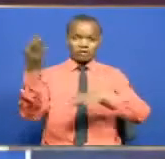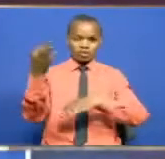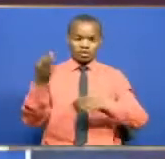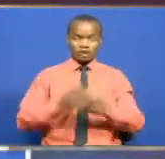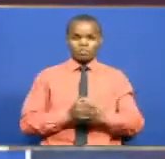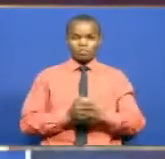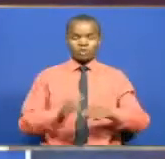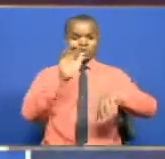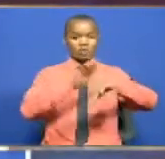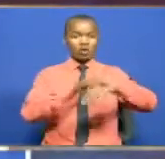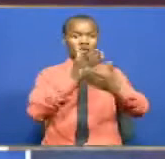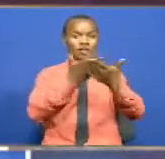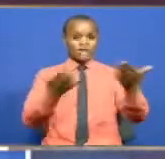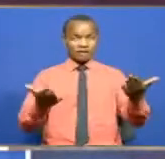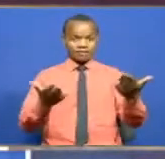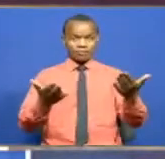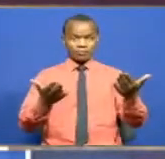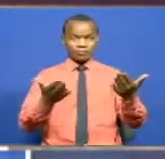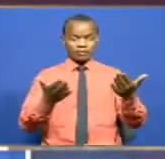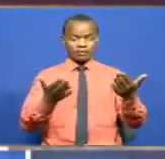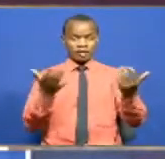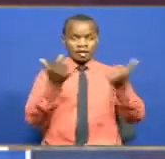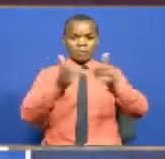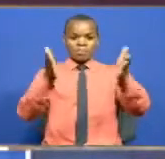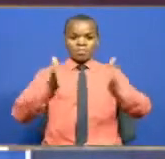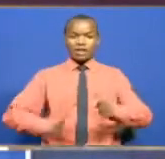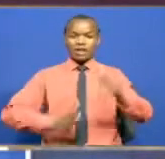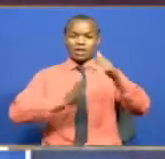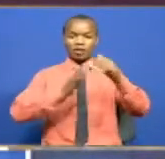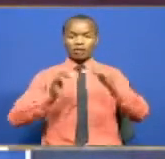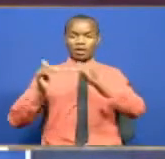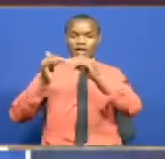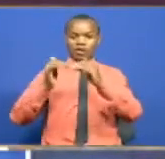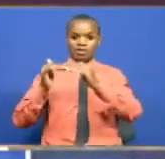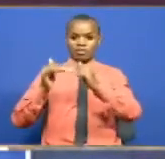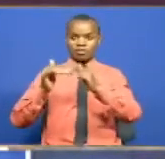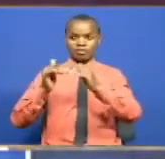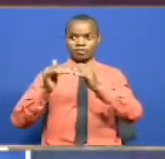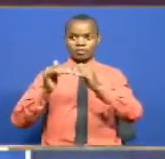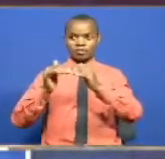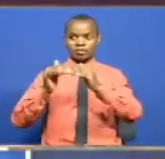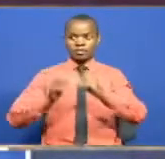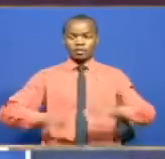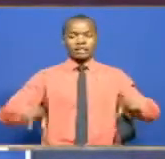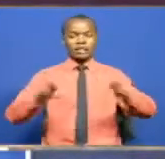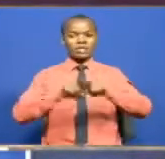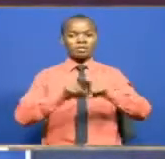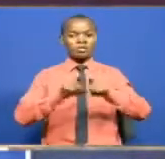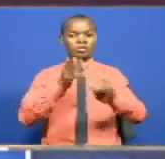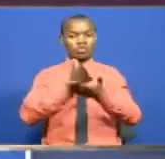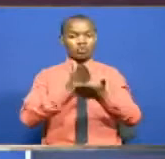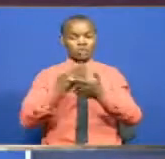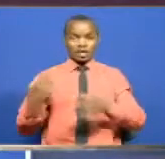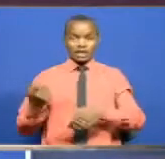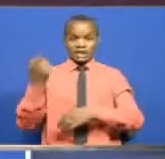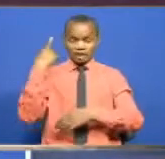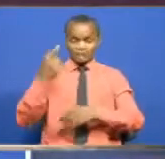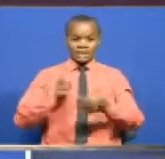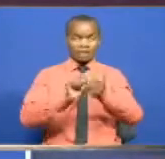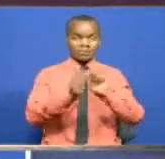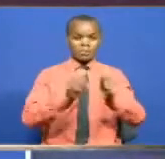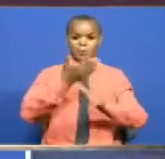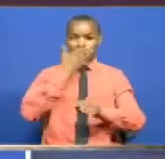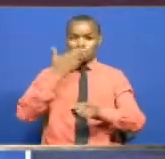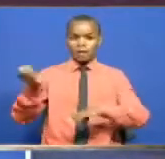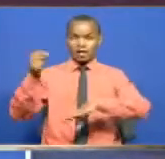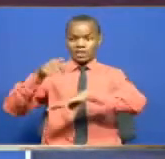players, especially who are playing at the top level. So it helps you to understand the game even better. I think with